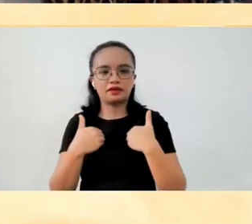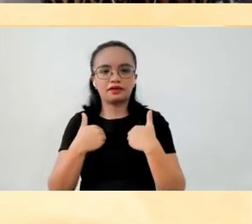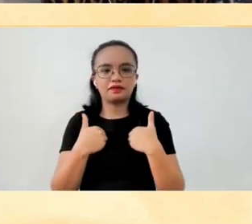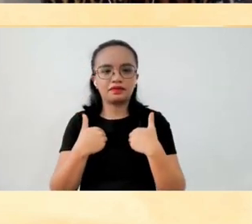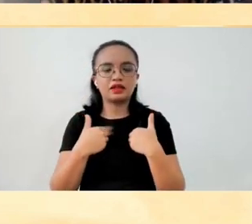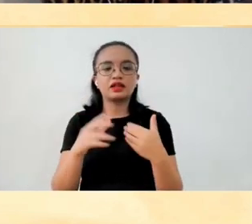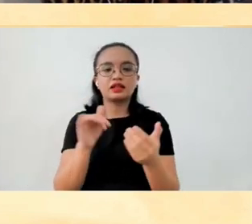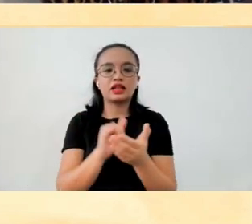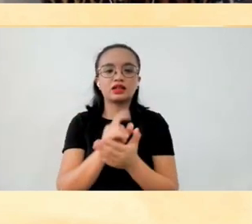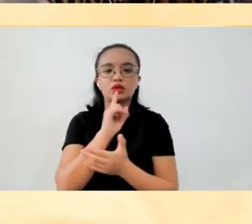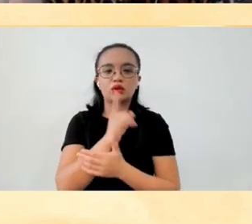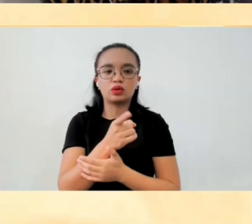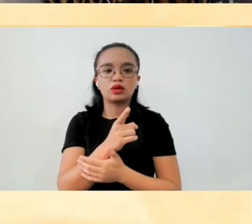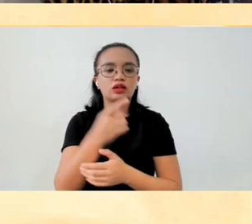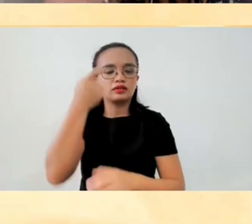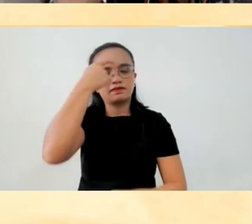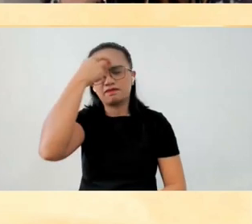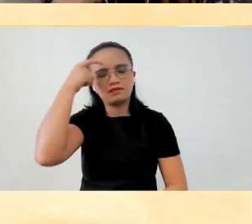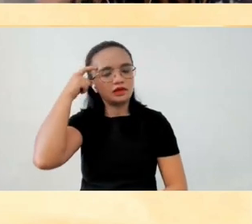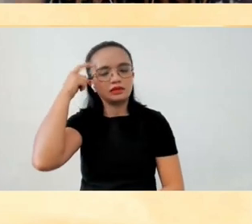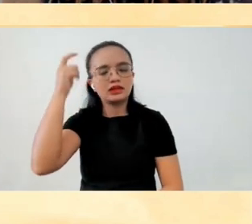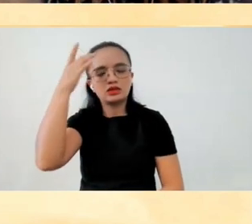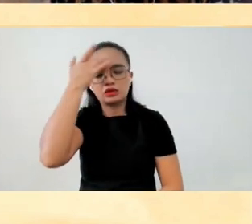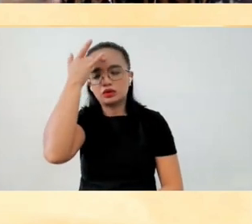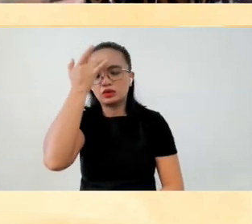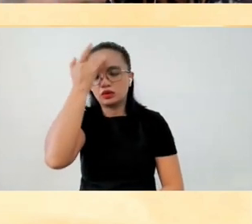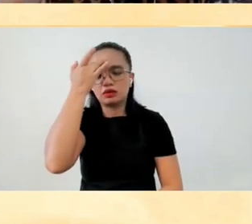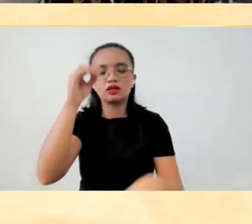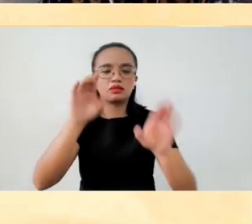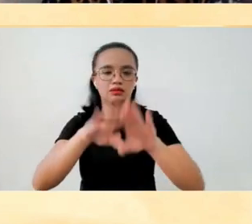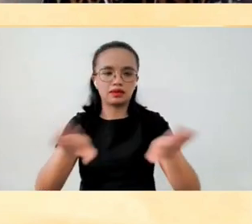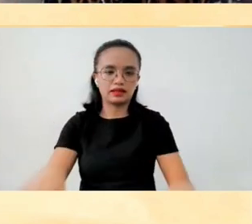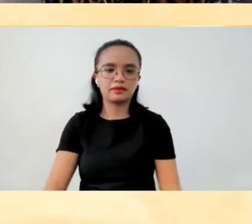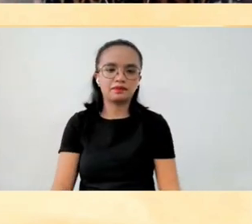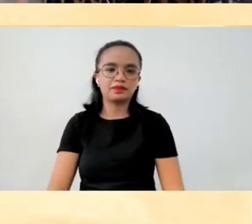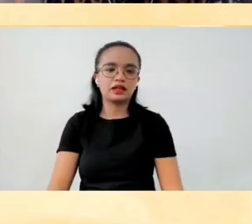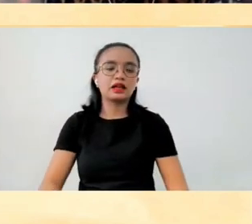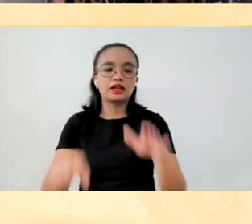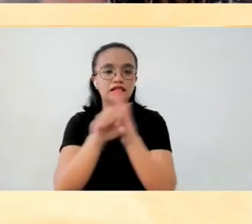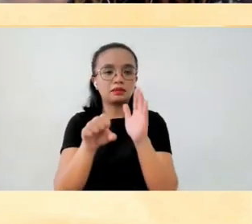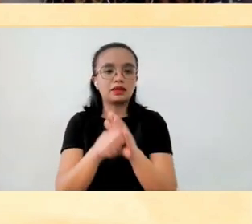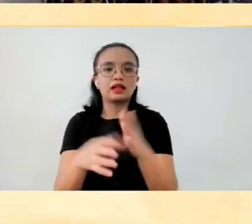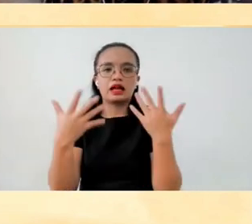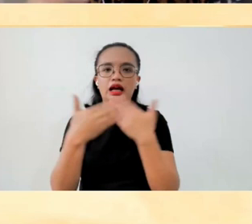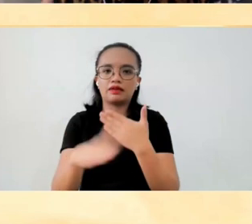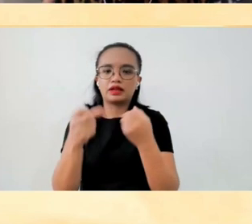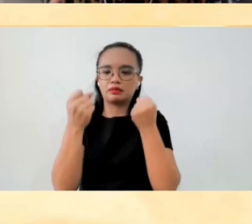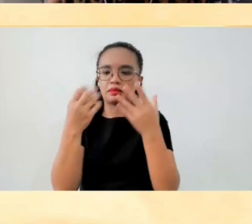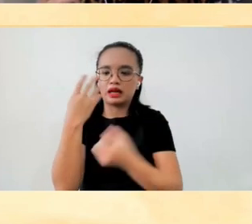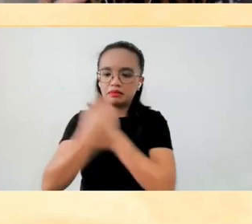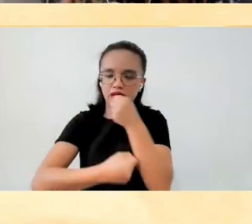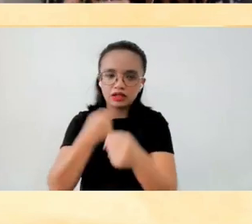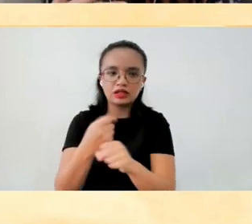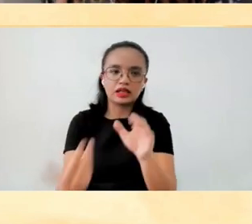that is certainly very traumatic for children. And let's say, okay, after some years, they will be